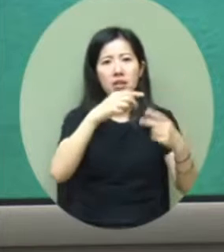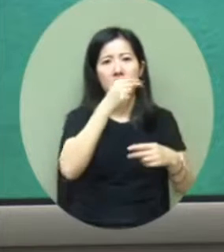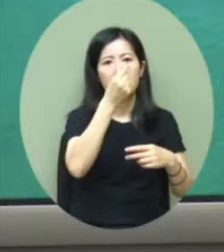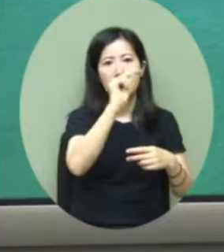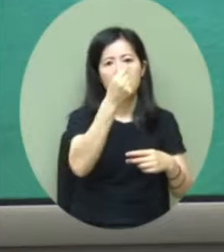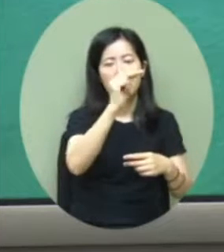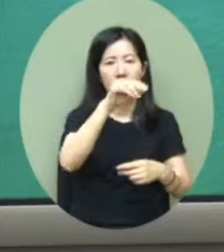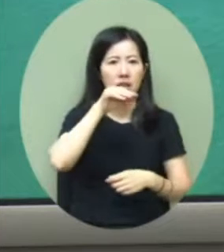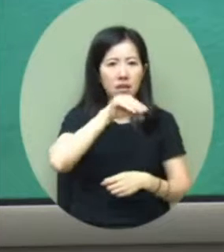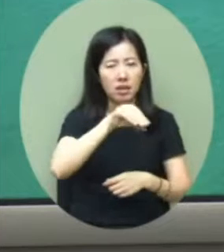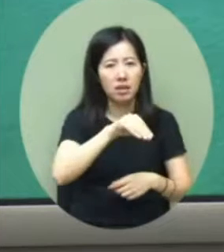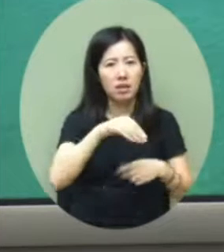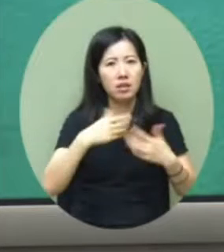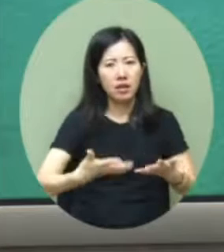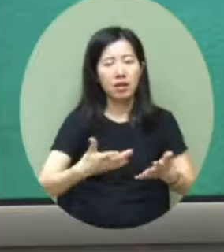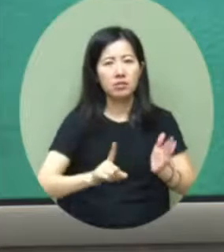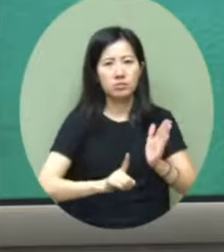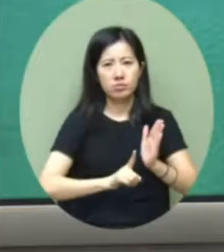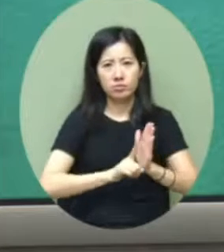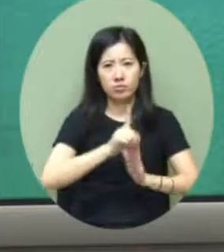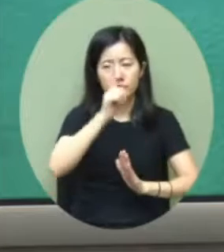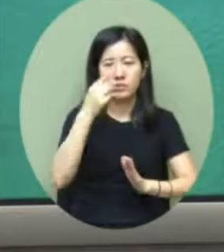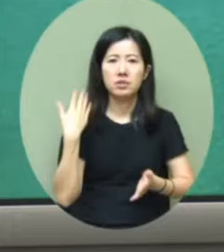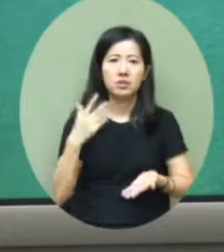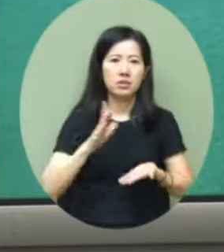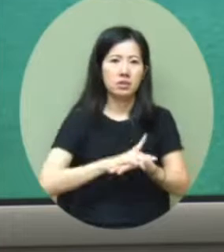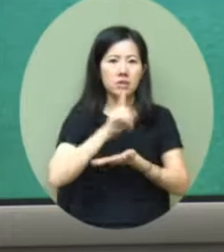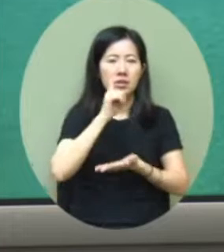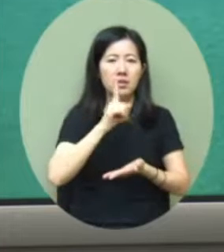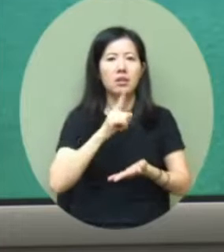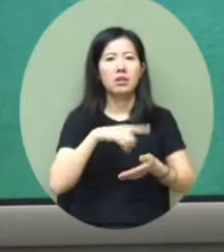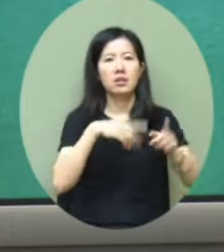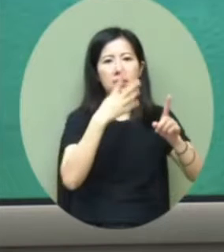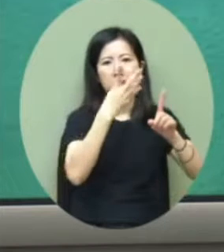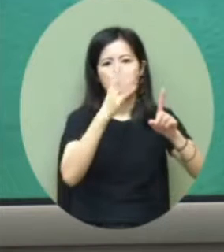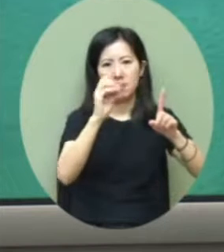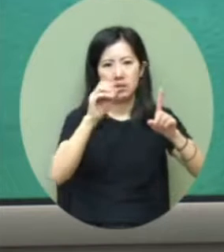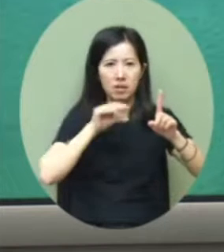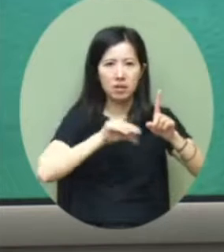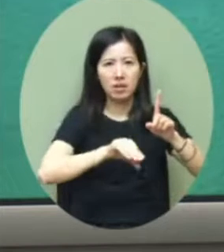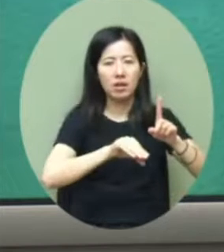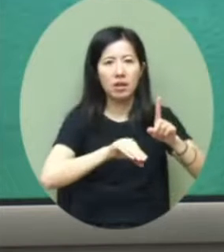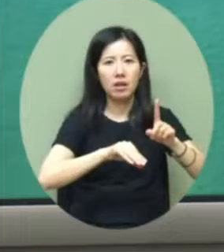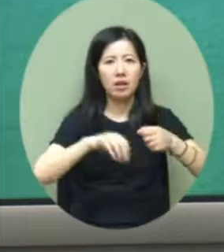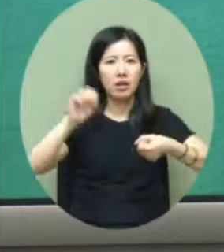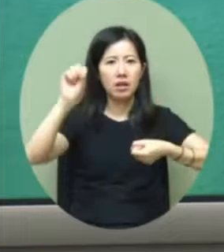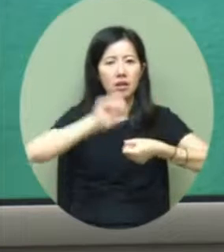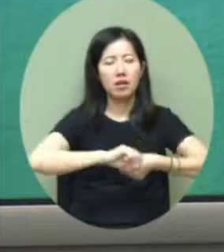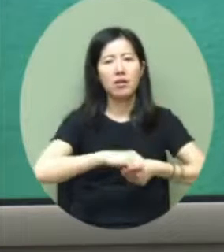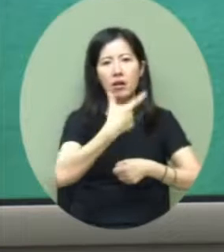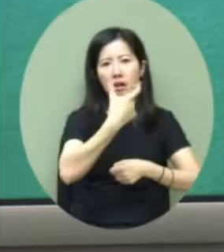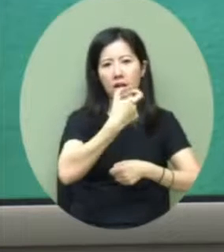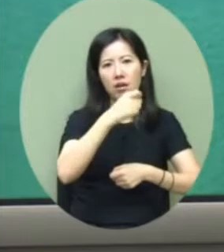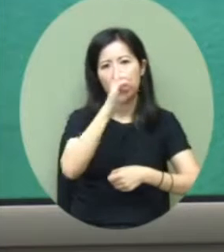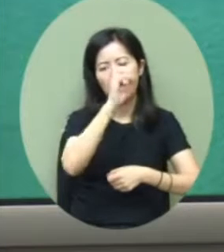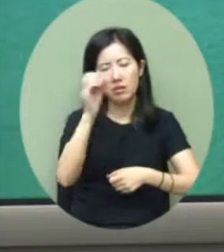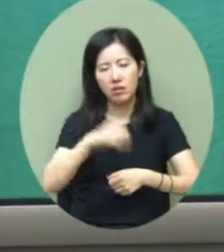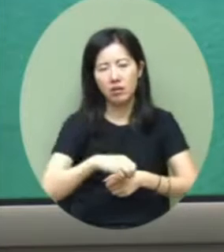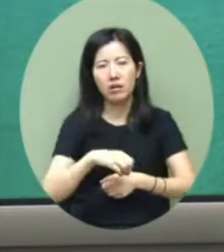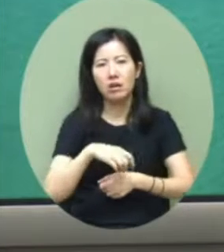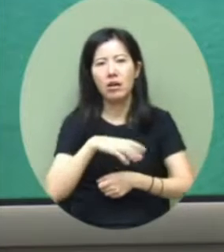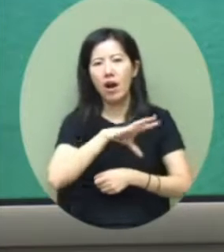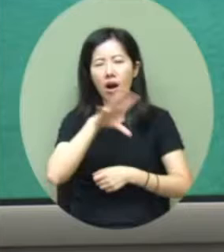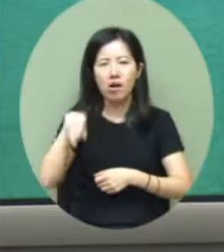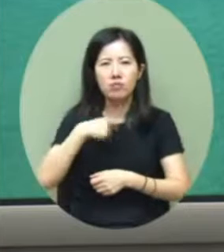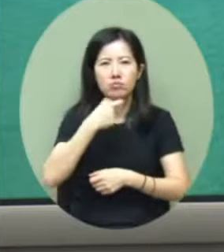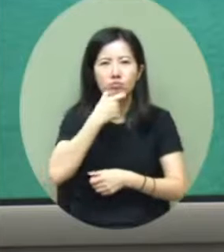was $7.7 billion in 2021. It increased to about $14 billion last year, an